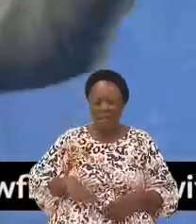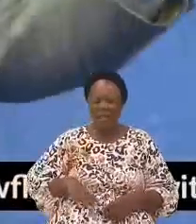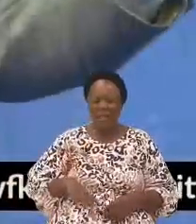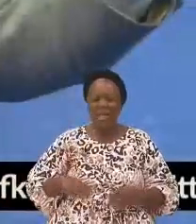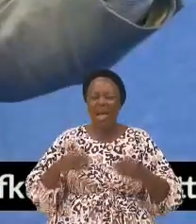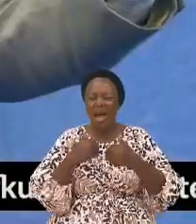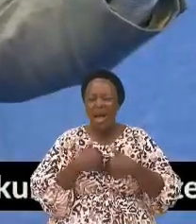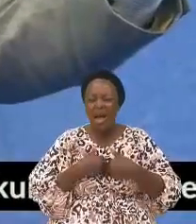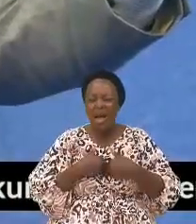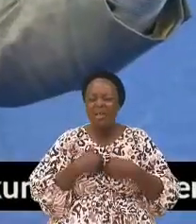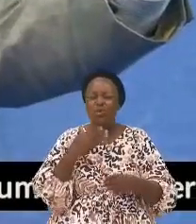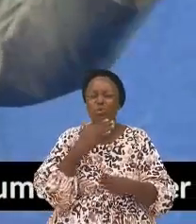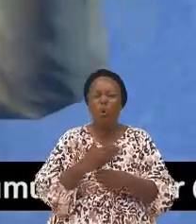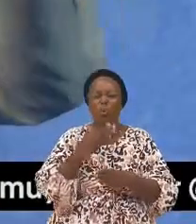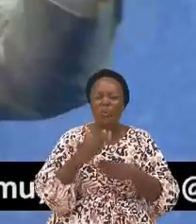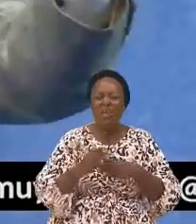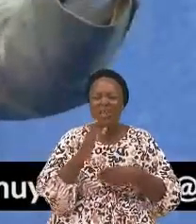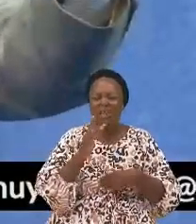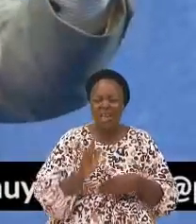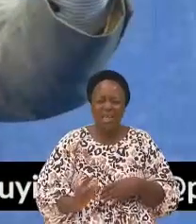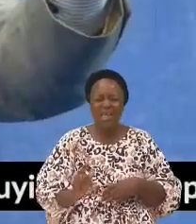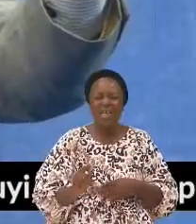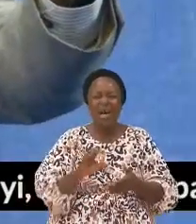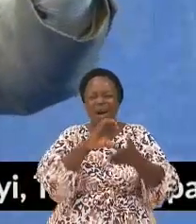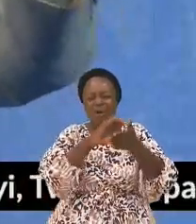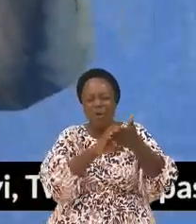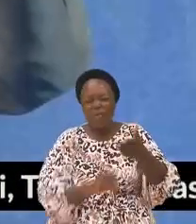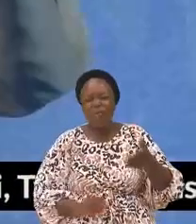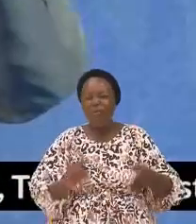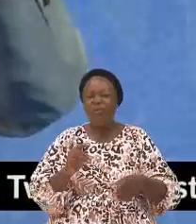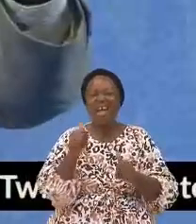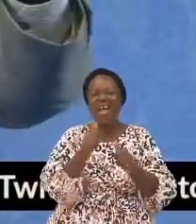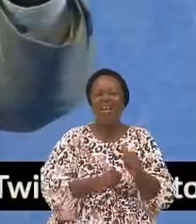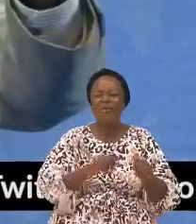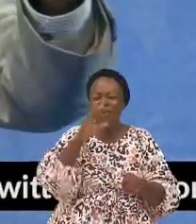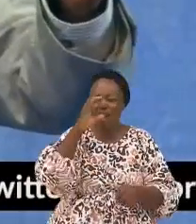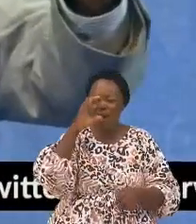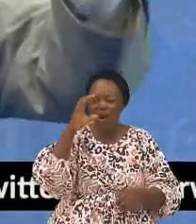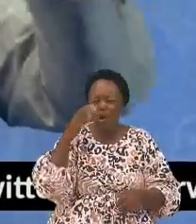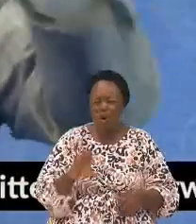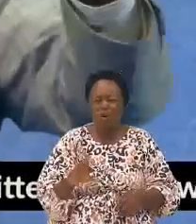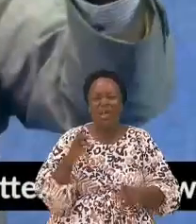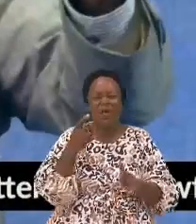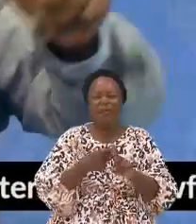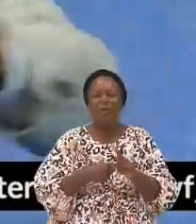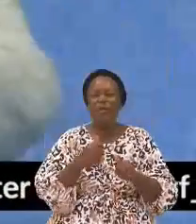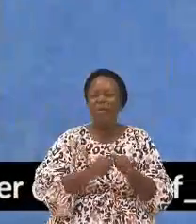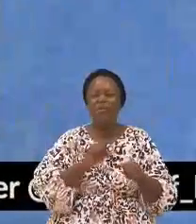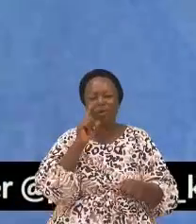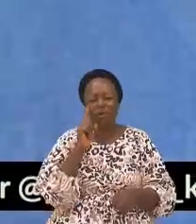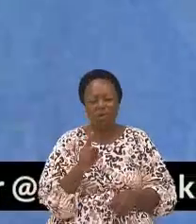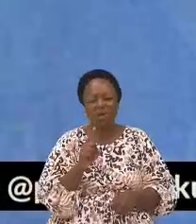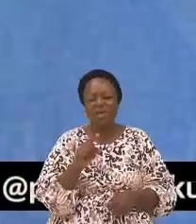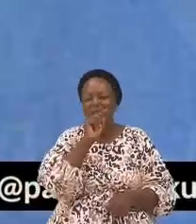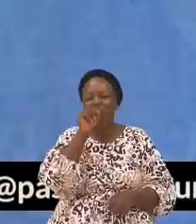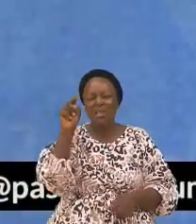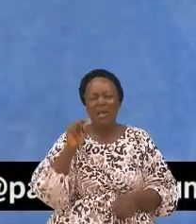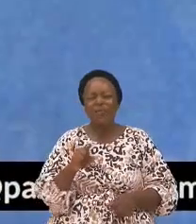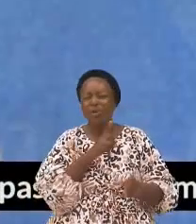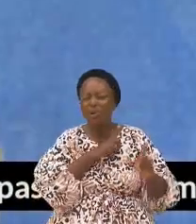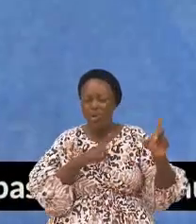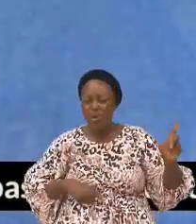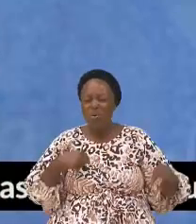you because we know Christ has completely removed every